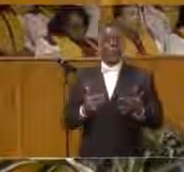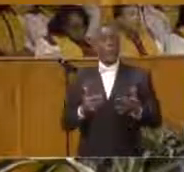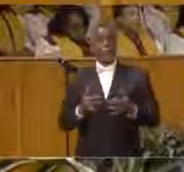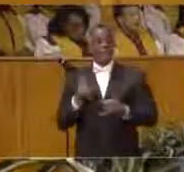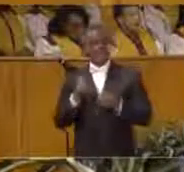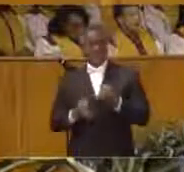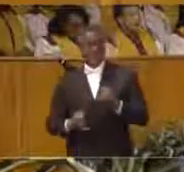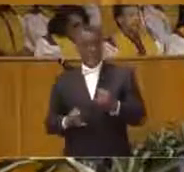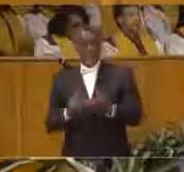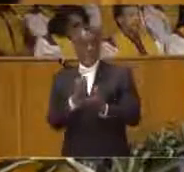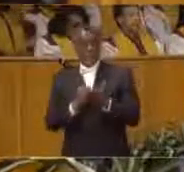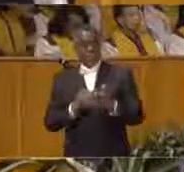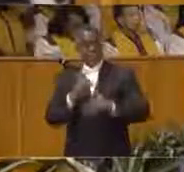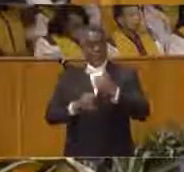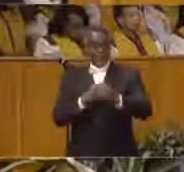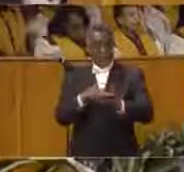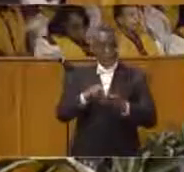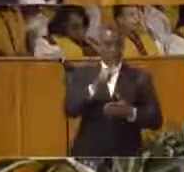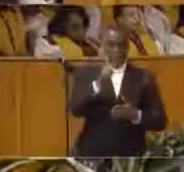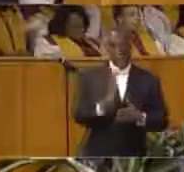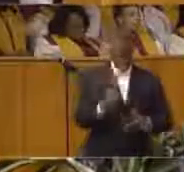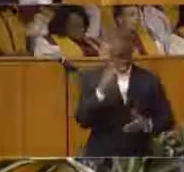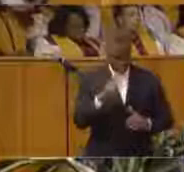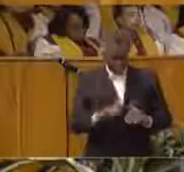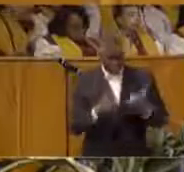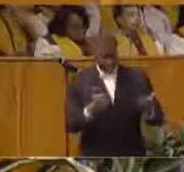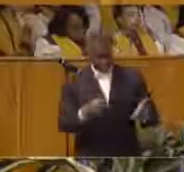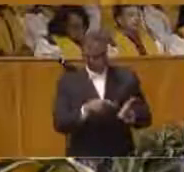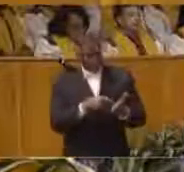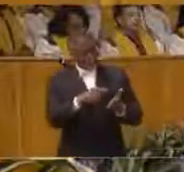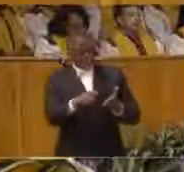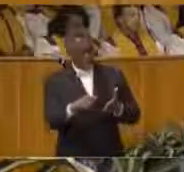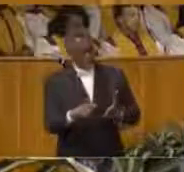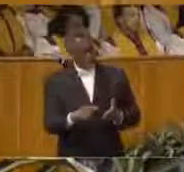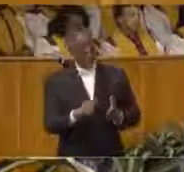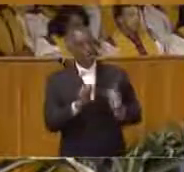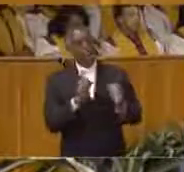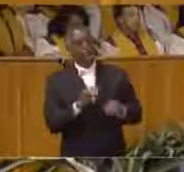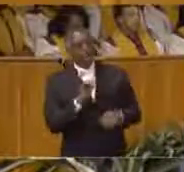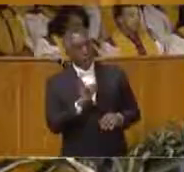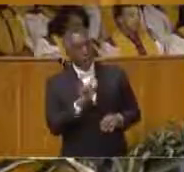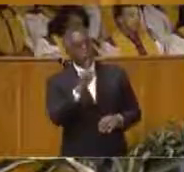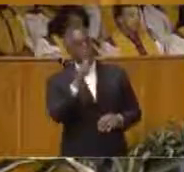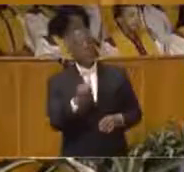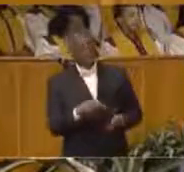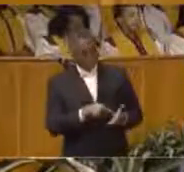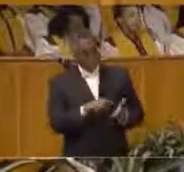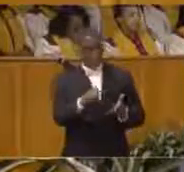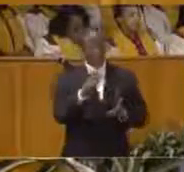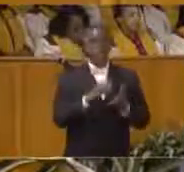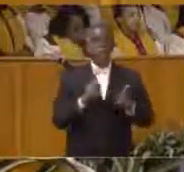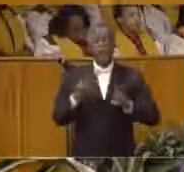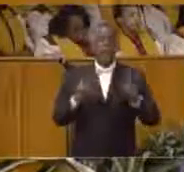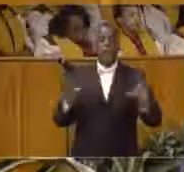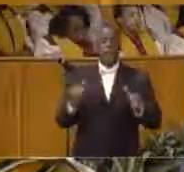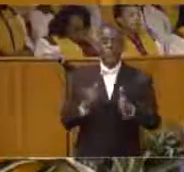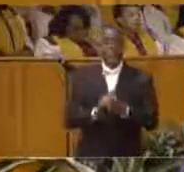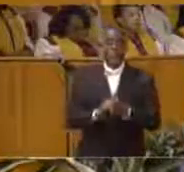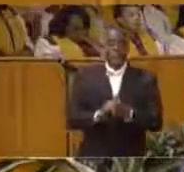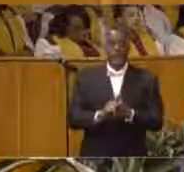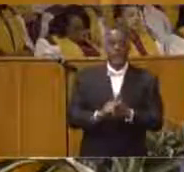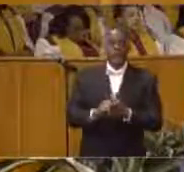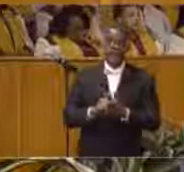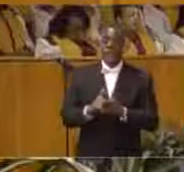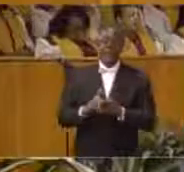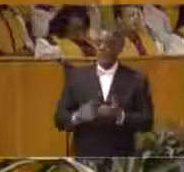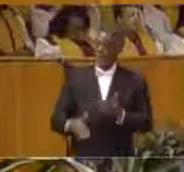tithe. They want to see everything they've earned through the year and then take a tenth of that and give it away. Now, some people can do that. Most of us don't